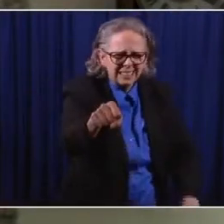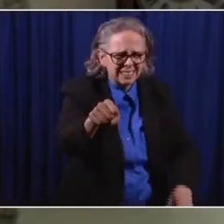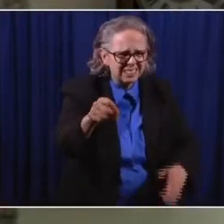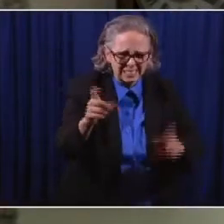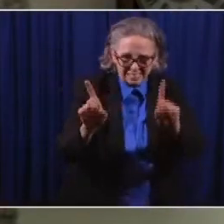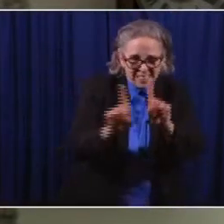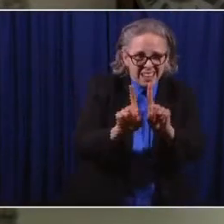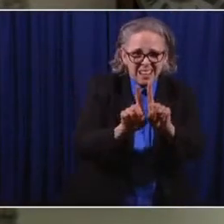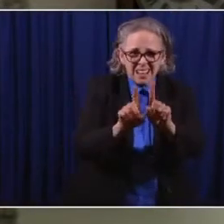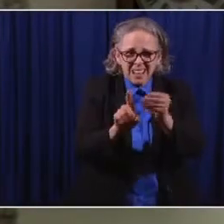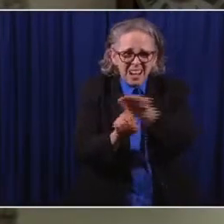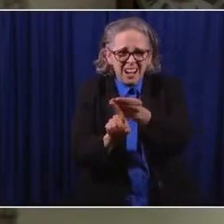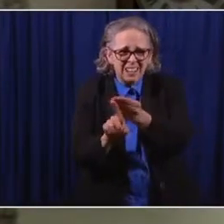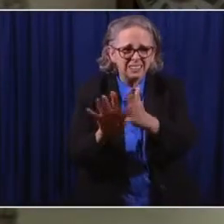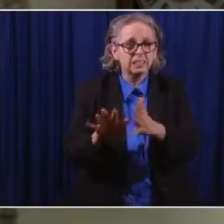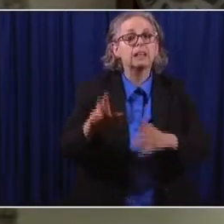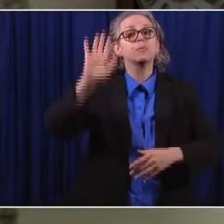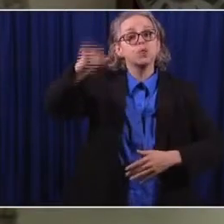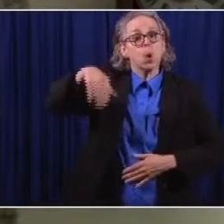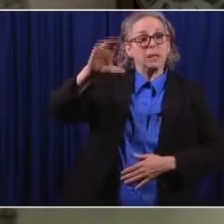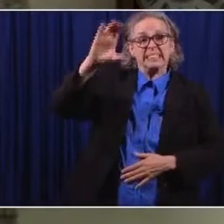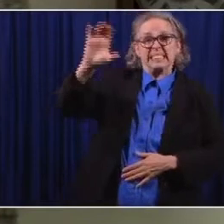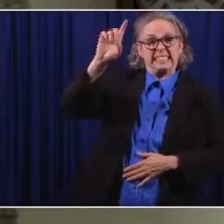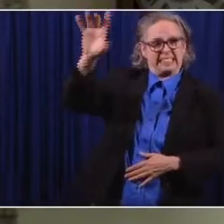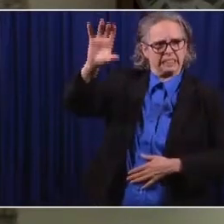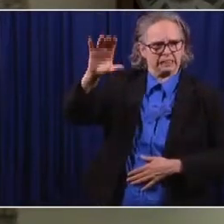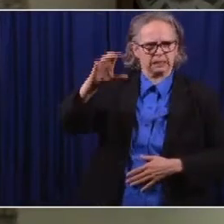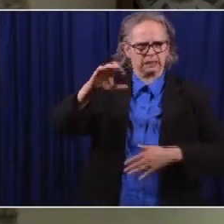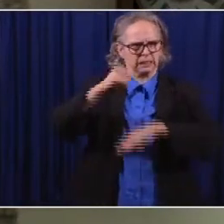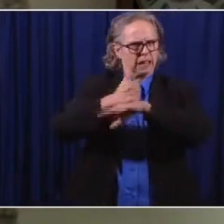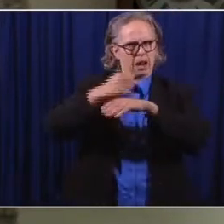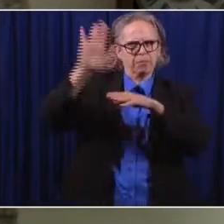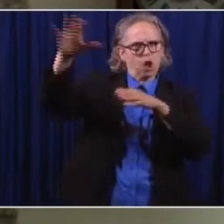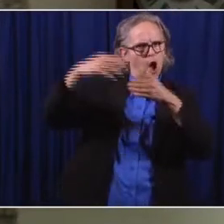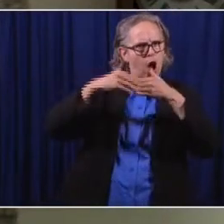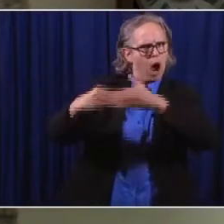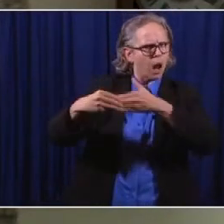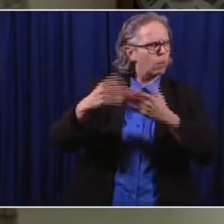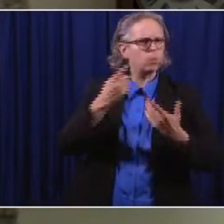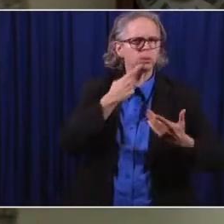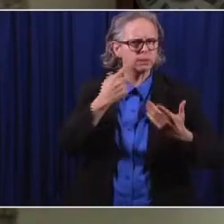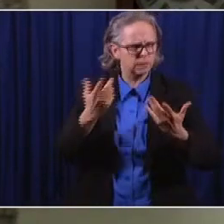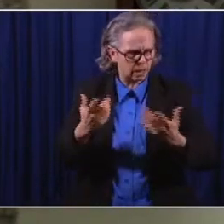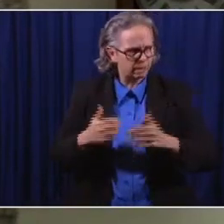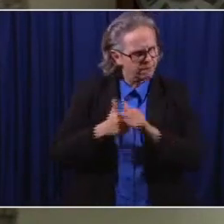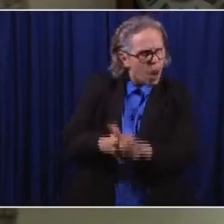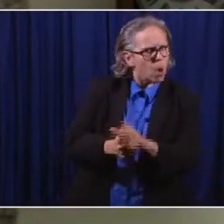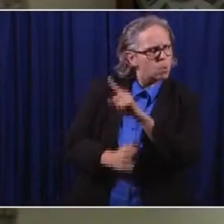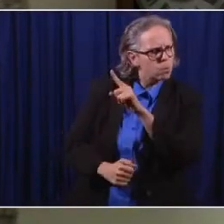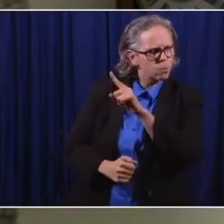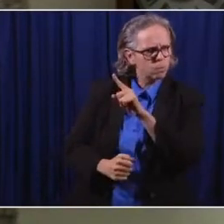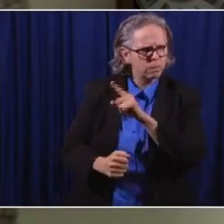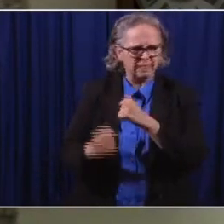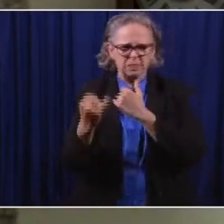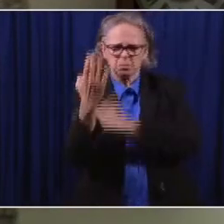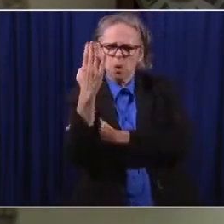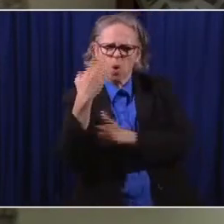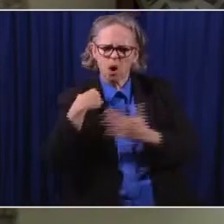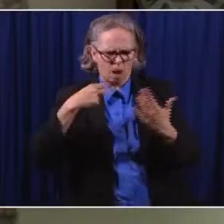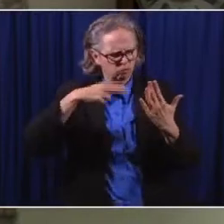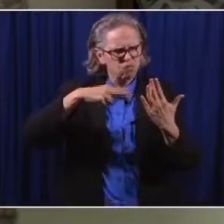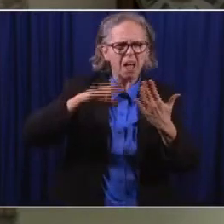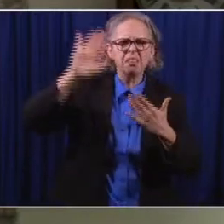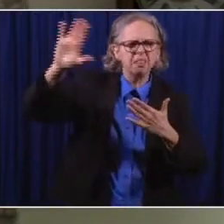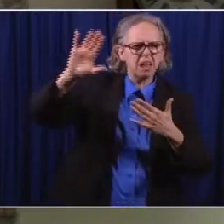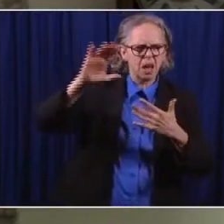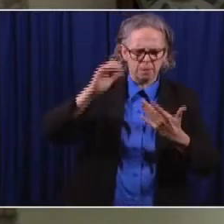them this morning. I didn't look at them as far as your question, but I looked at them in response to some